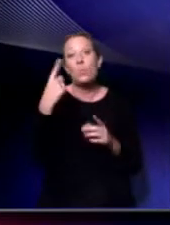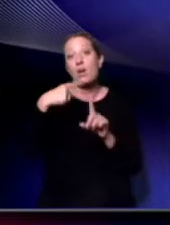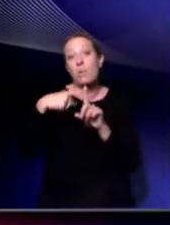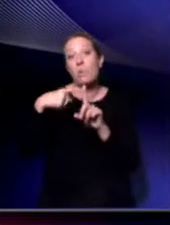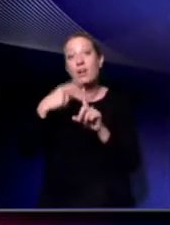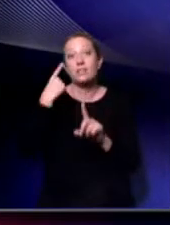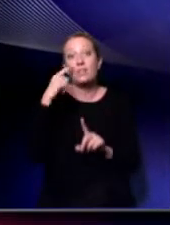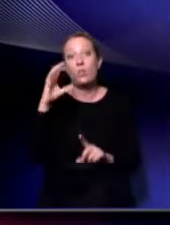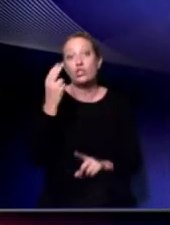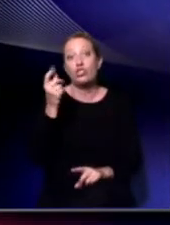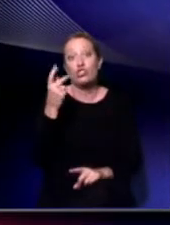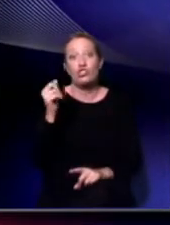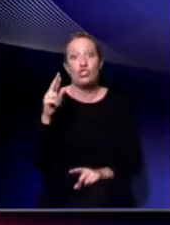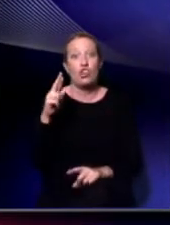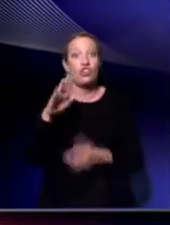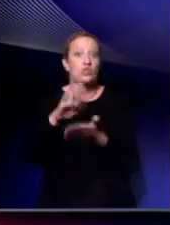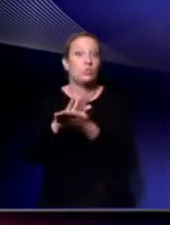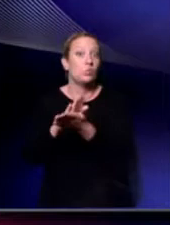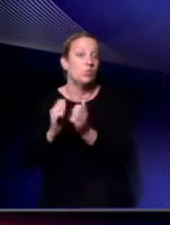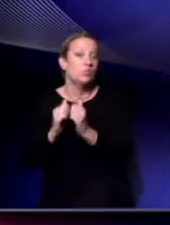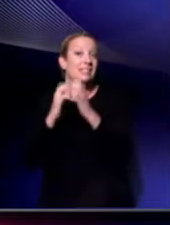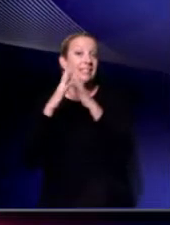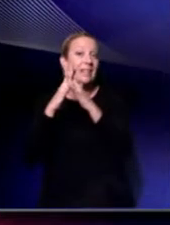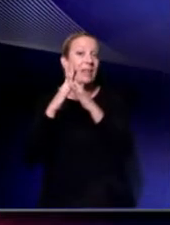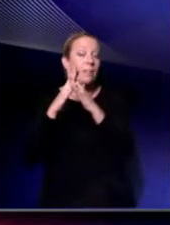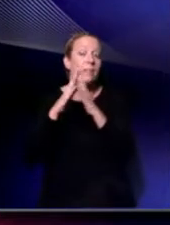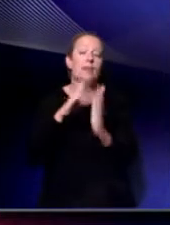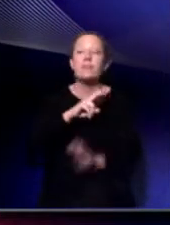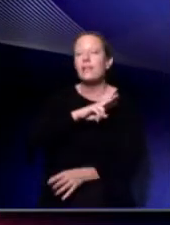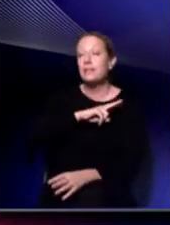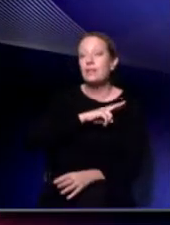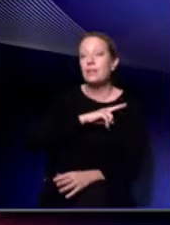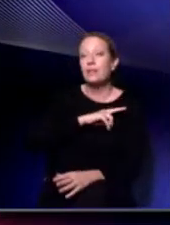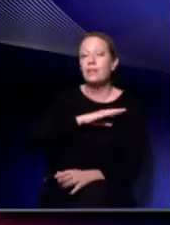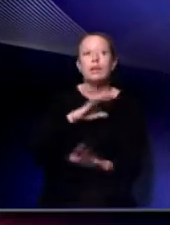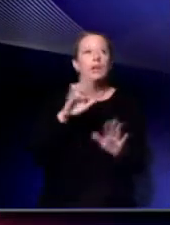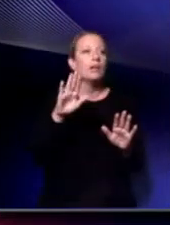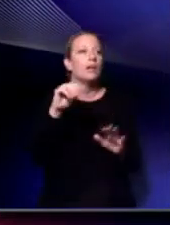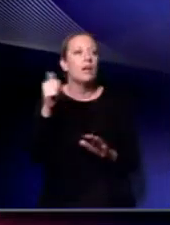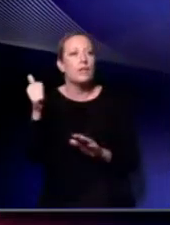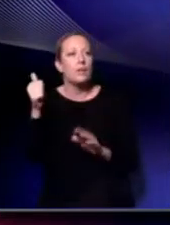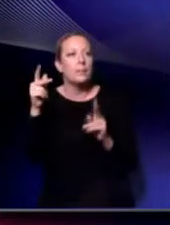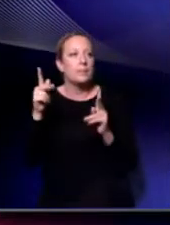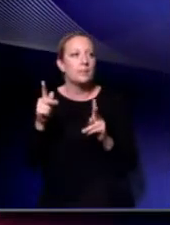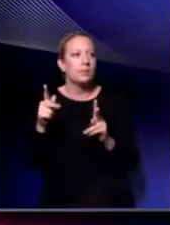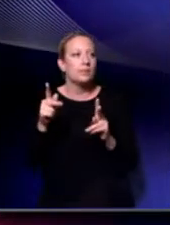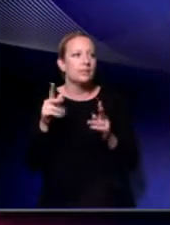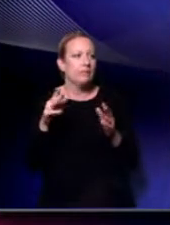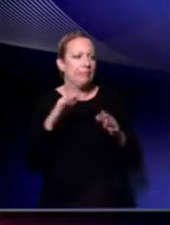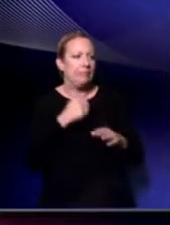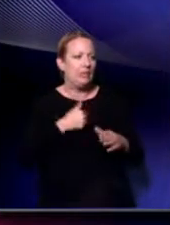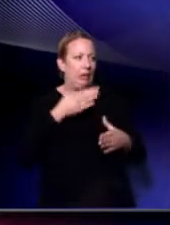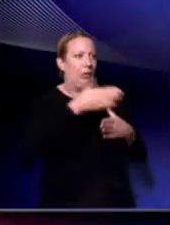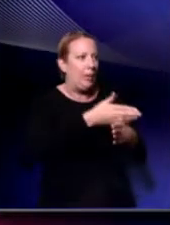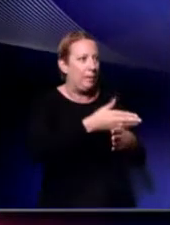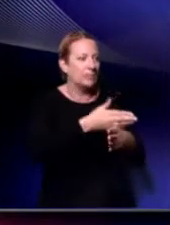campus. The problem with the charter, yeah. well, I didn't mean to interrupt you. No, Am that's I a whole on? nother Is